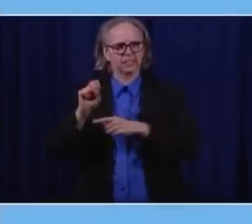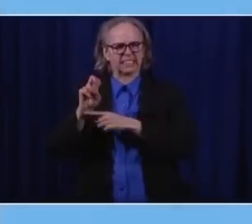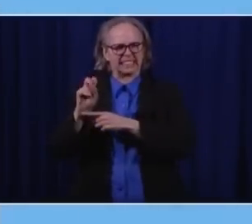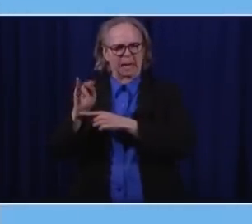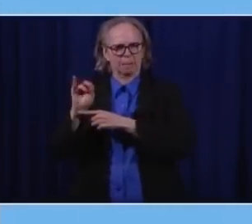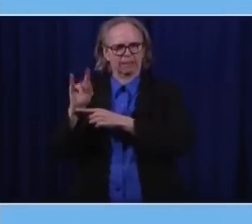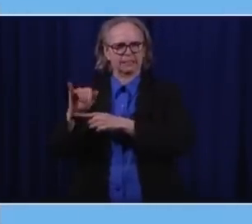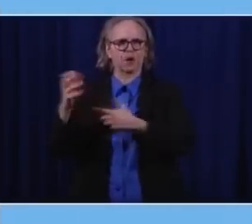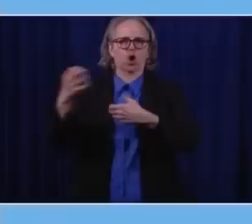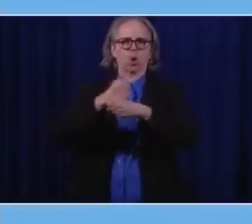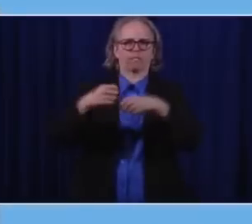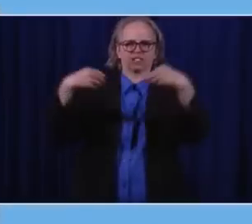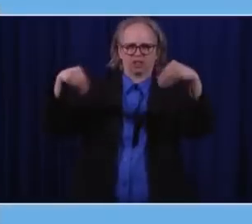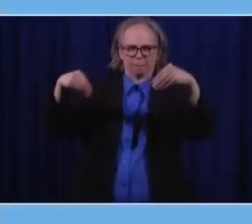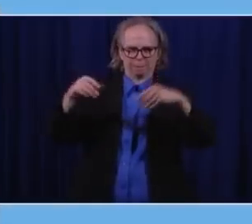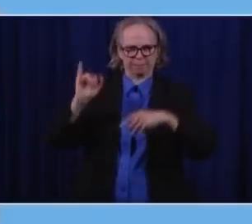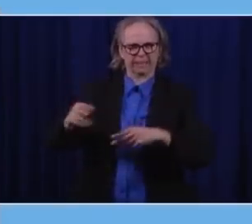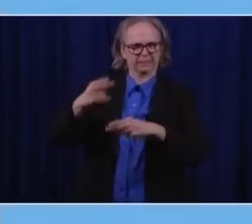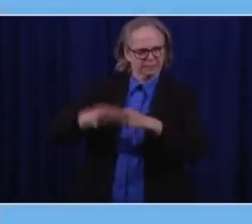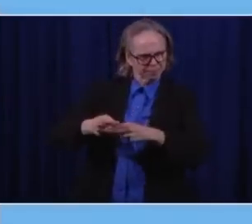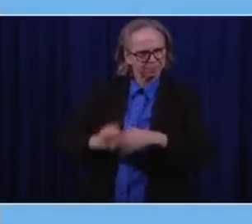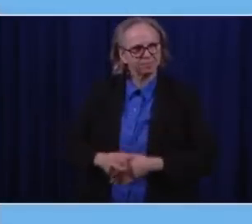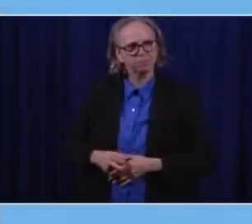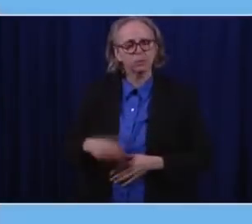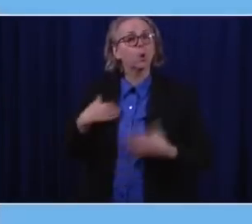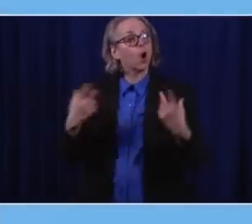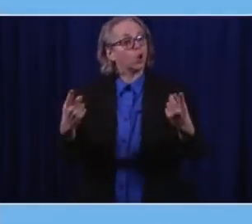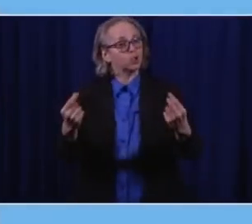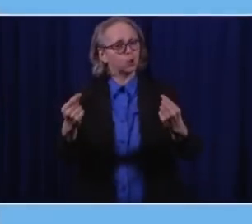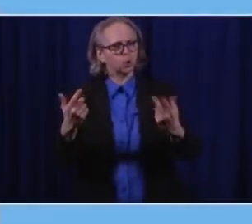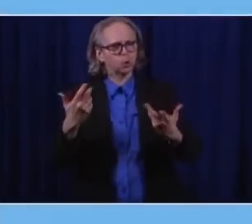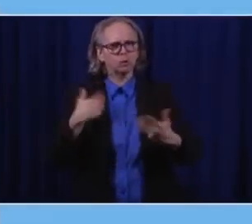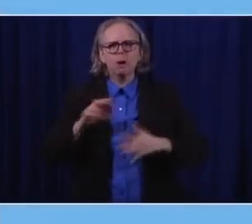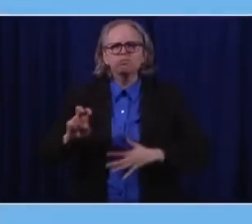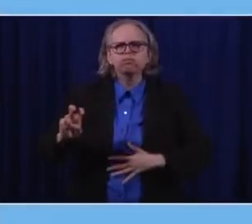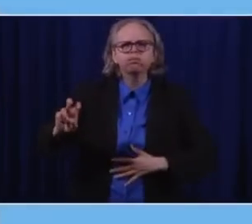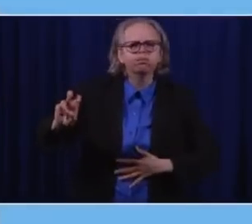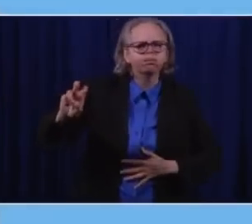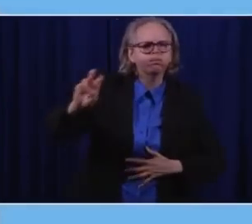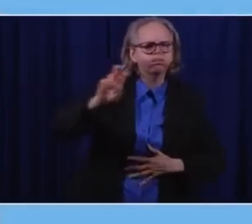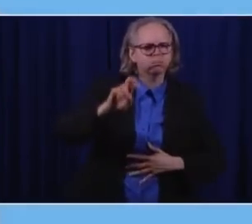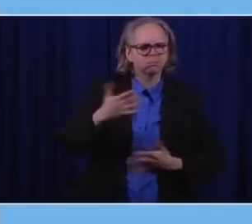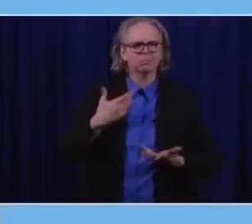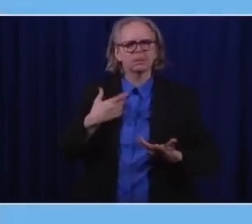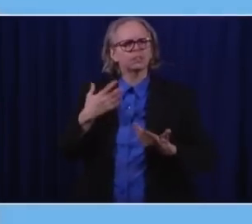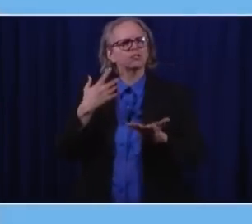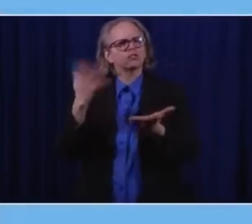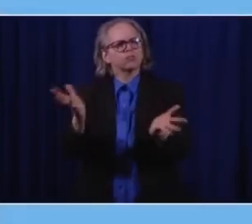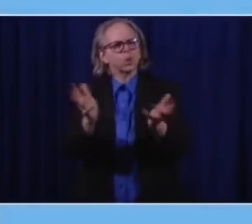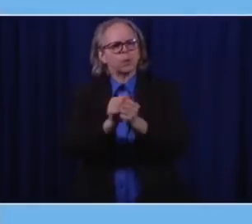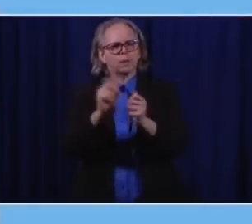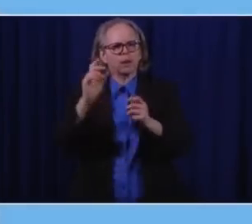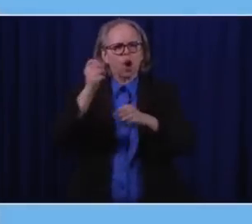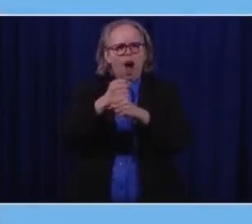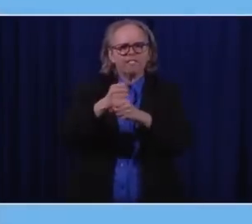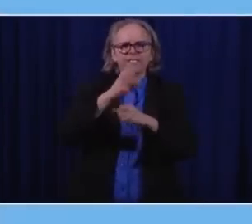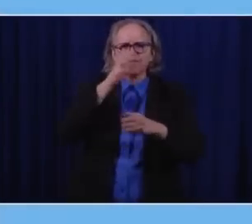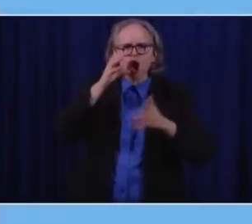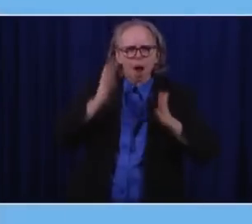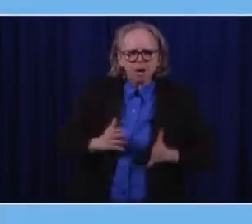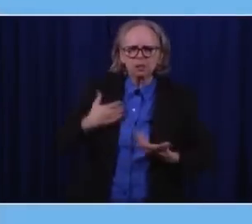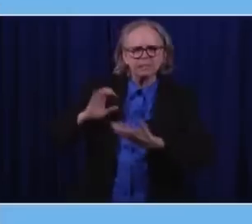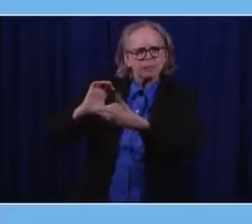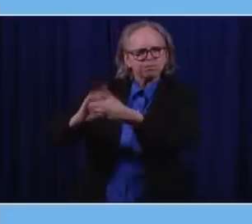I travel around making relationships with coffee farmers and educating coffee professionals. I'm also a